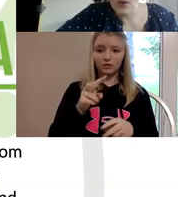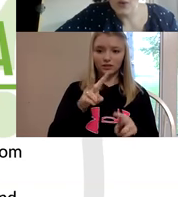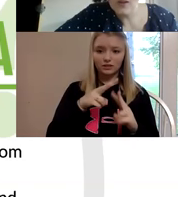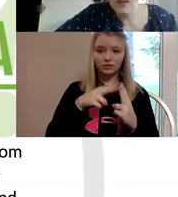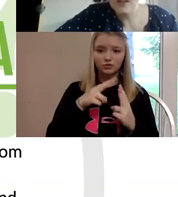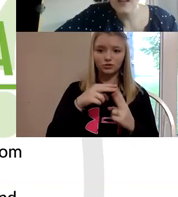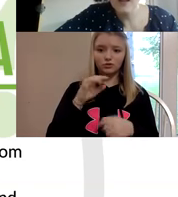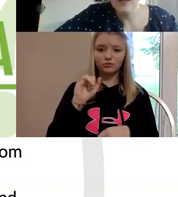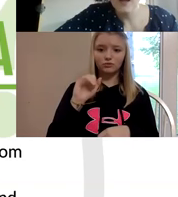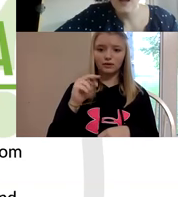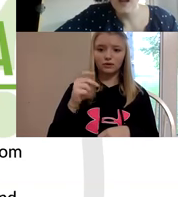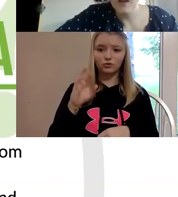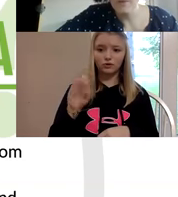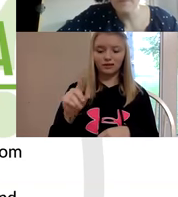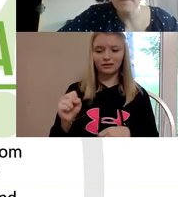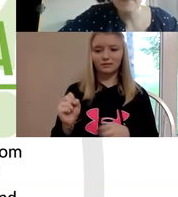So,